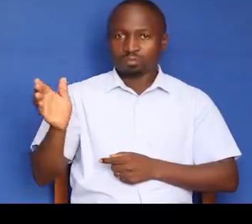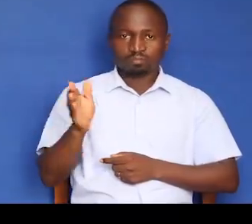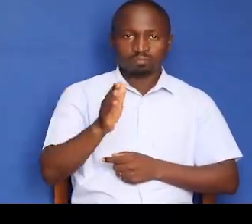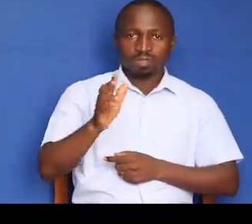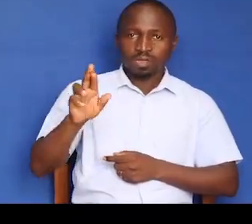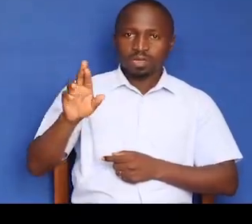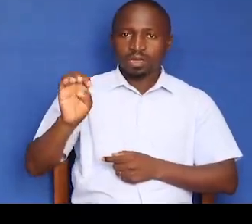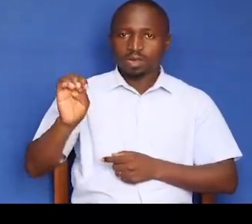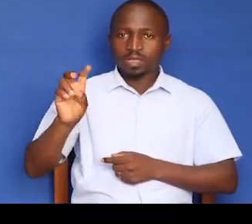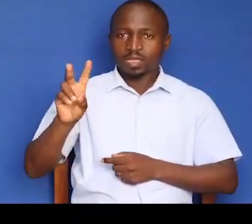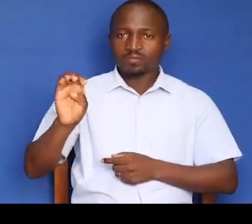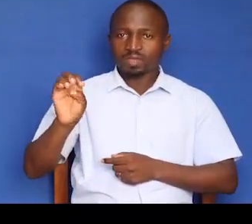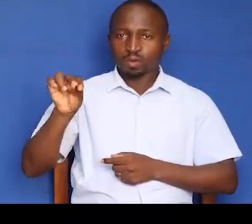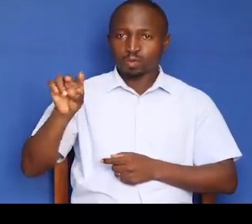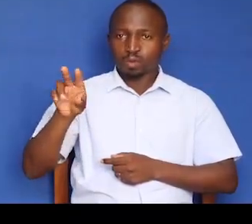About marginal revenue,